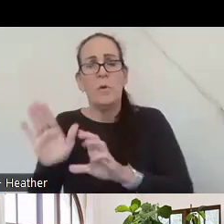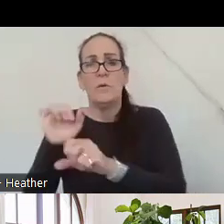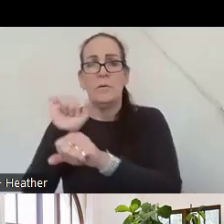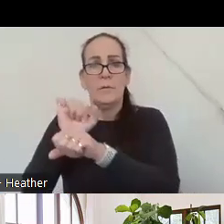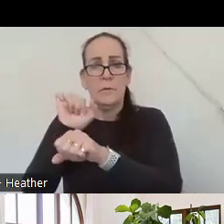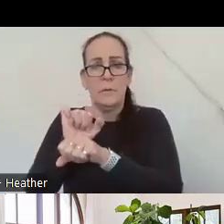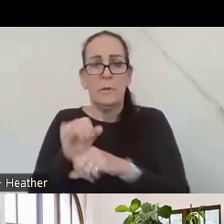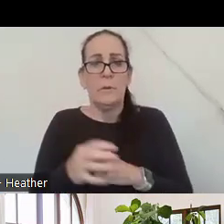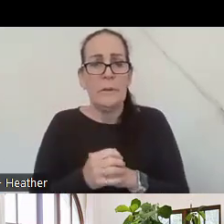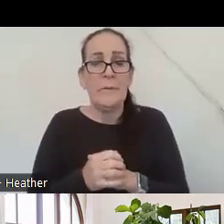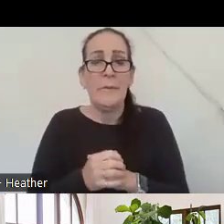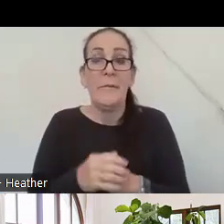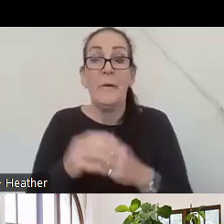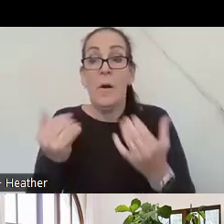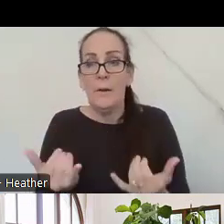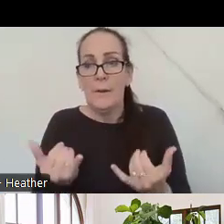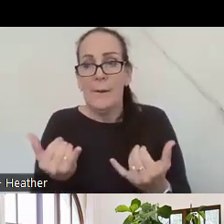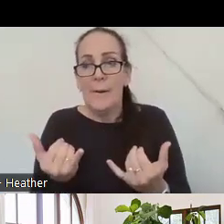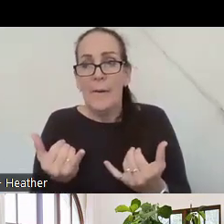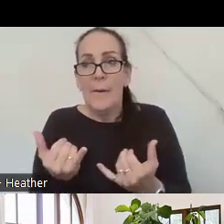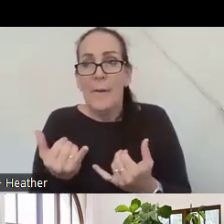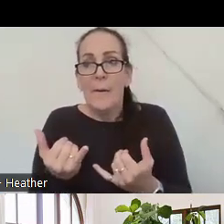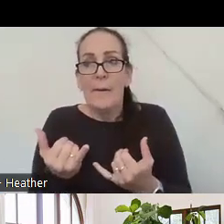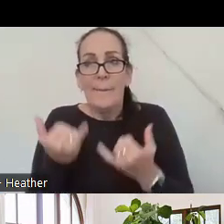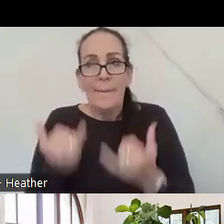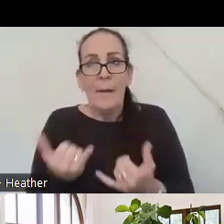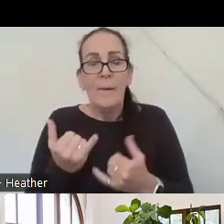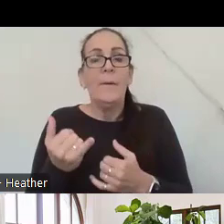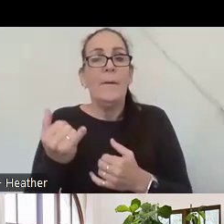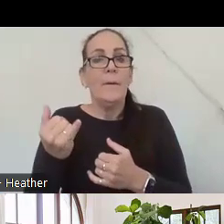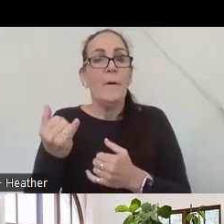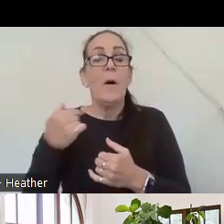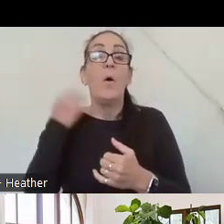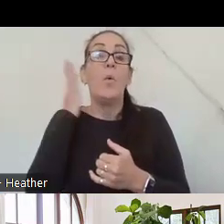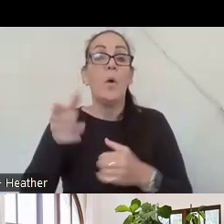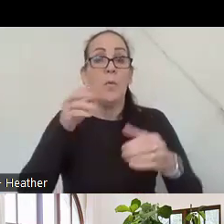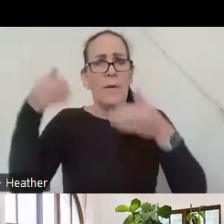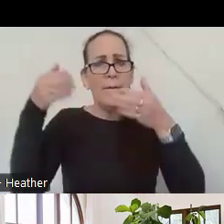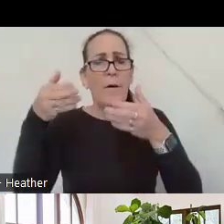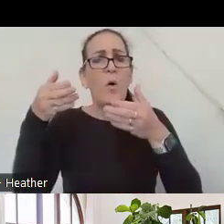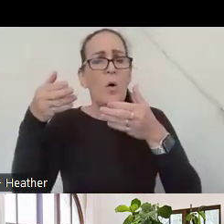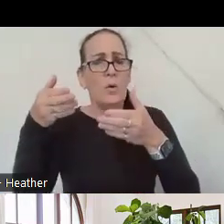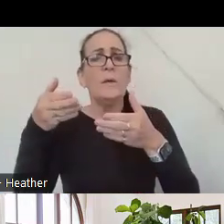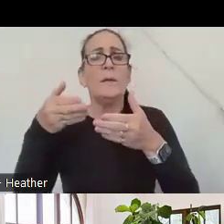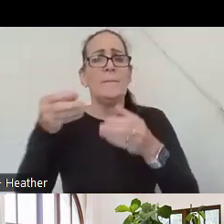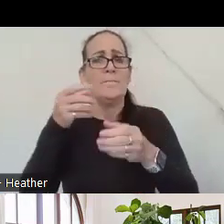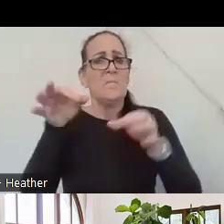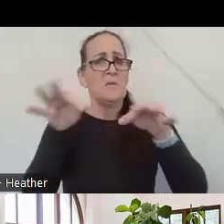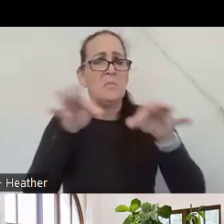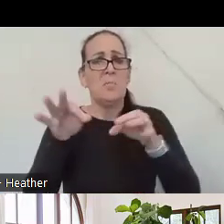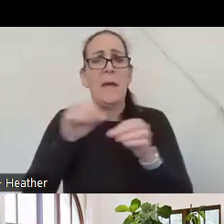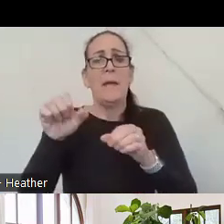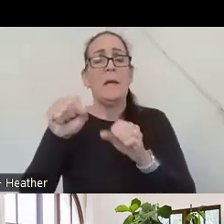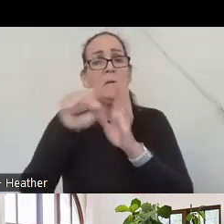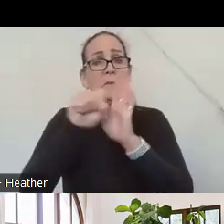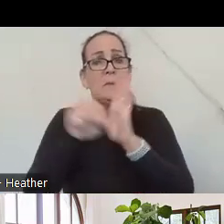so even though I will be mentioning our statewide system, I will be focusing on highlighting Del Oro